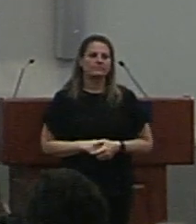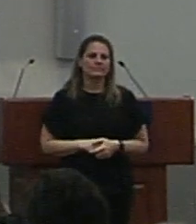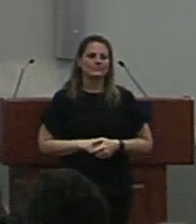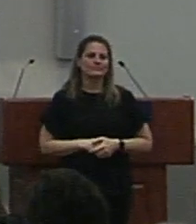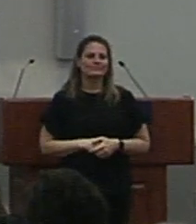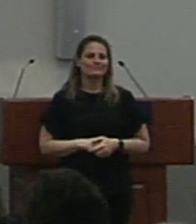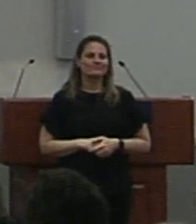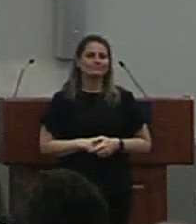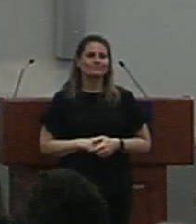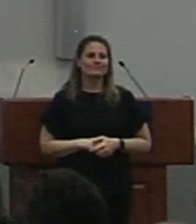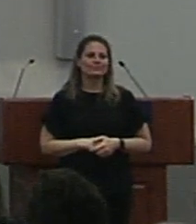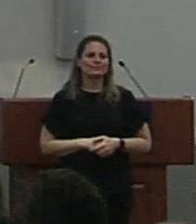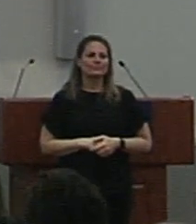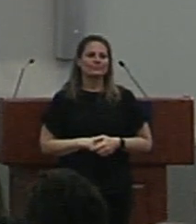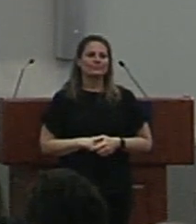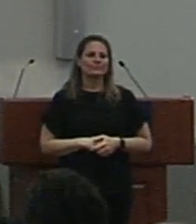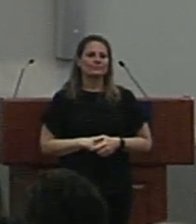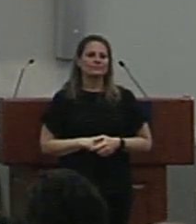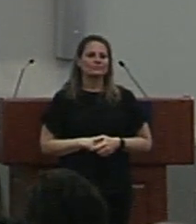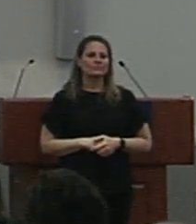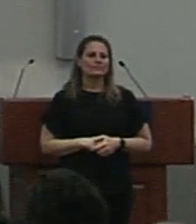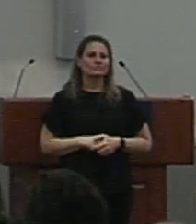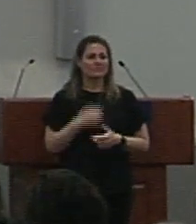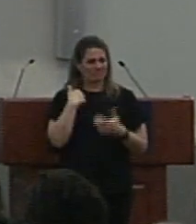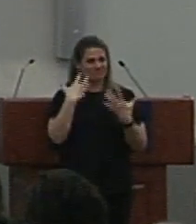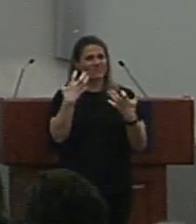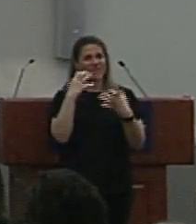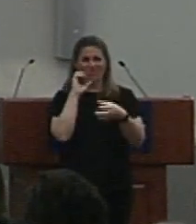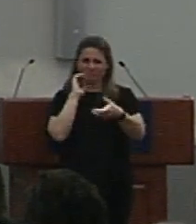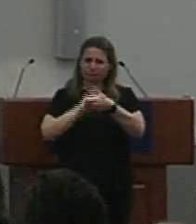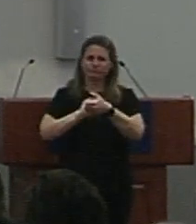together to hopefully come up with solutions.